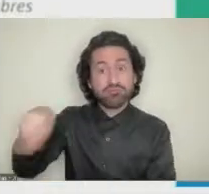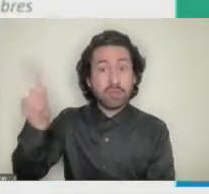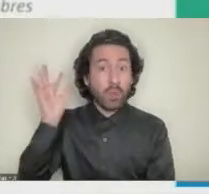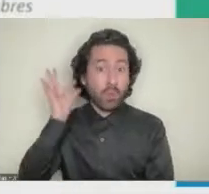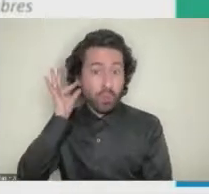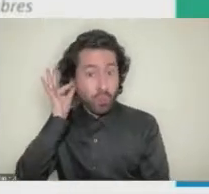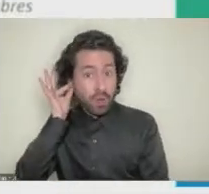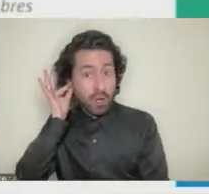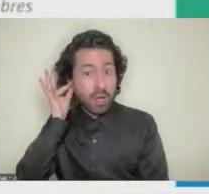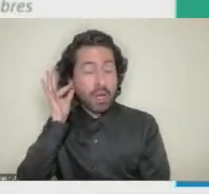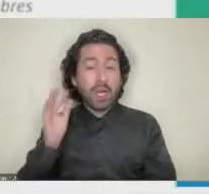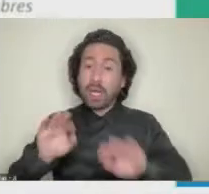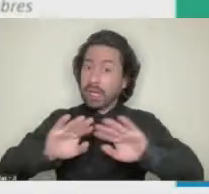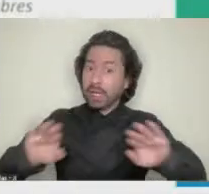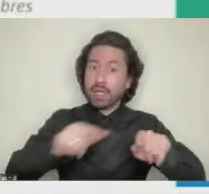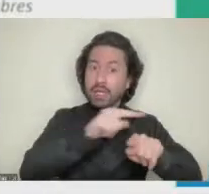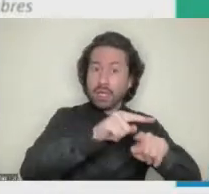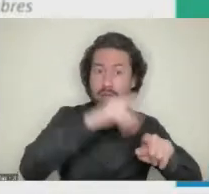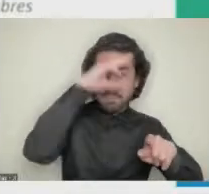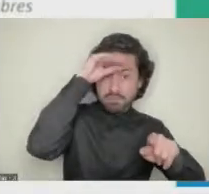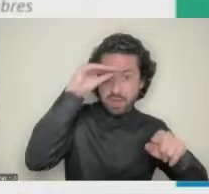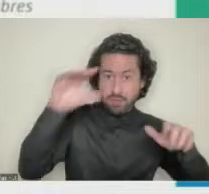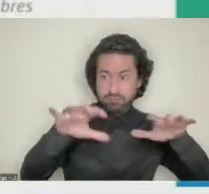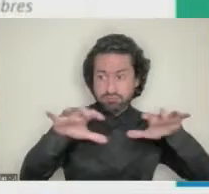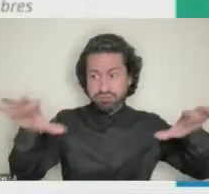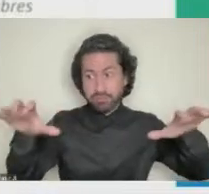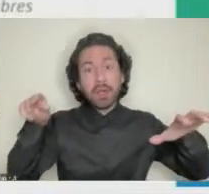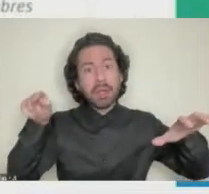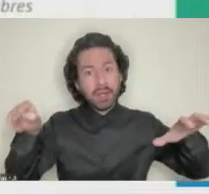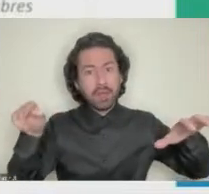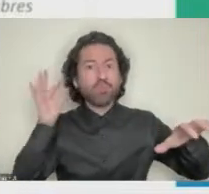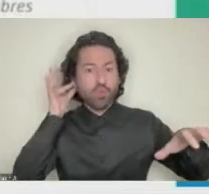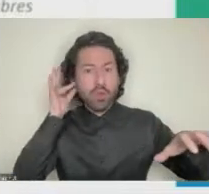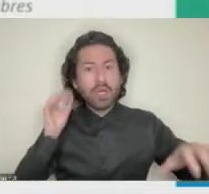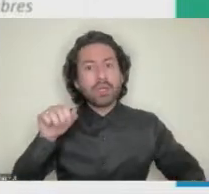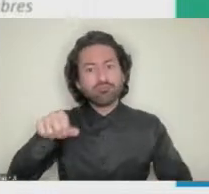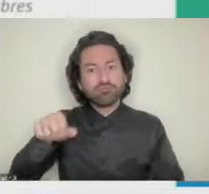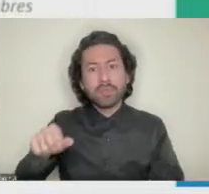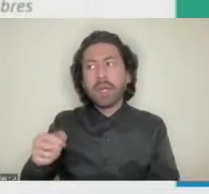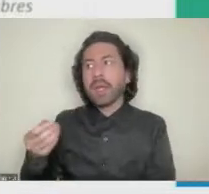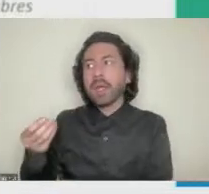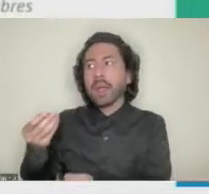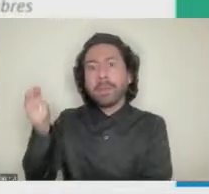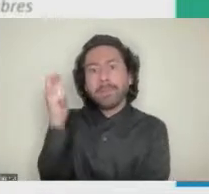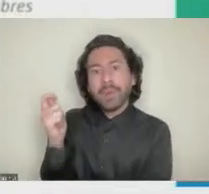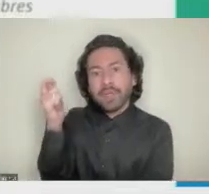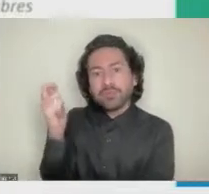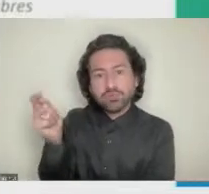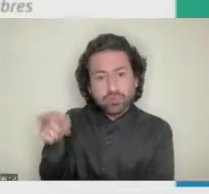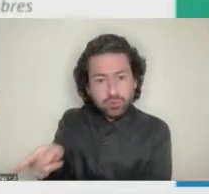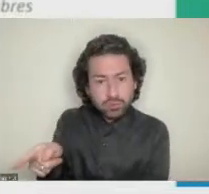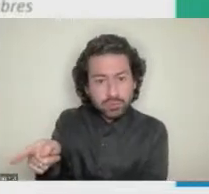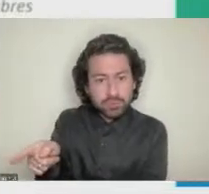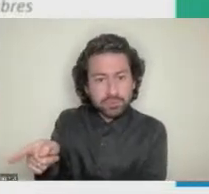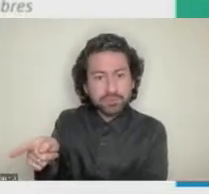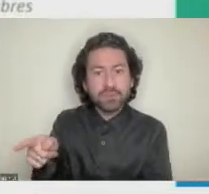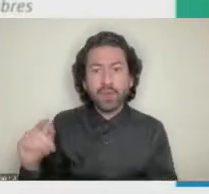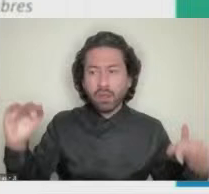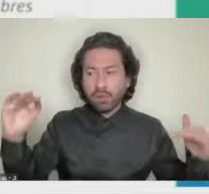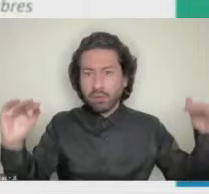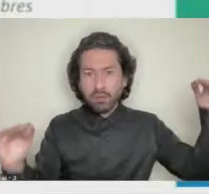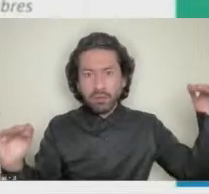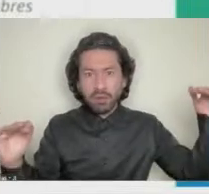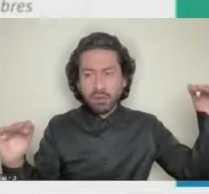of women, as compared to the 70% of men, receive a pension that is a